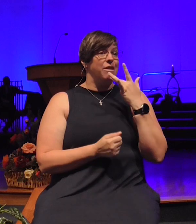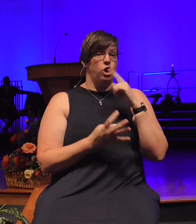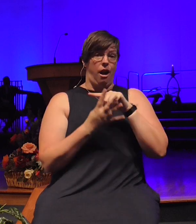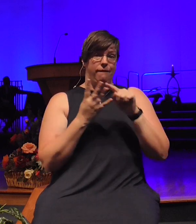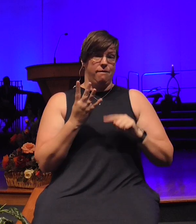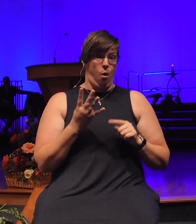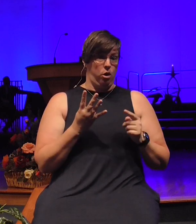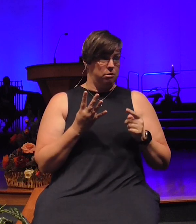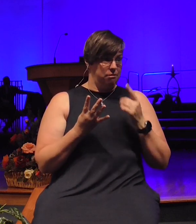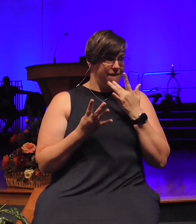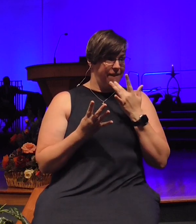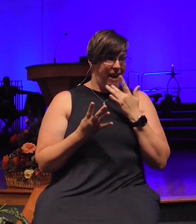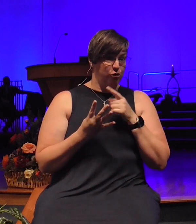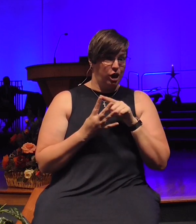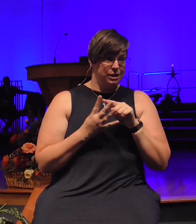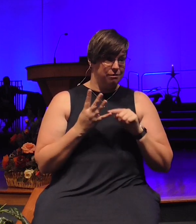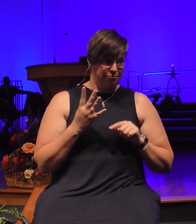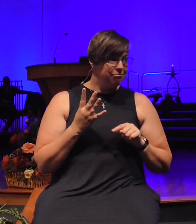Beatle?